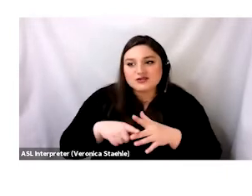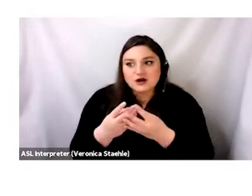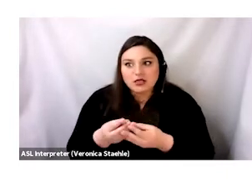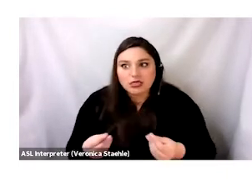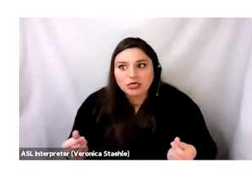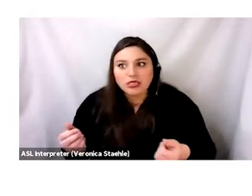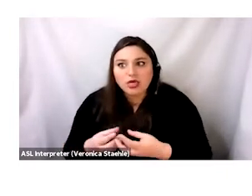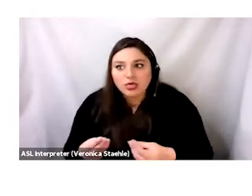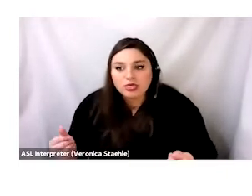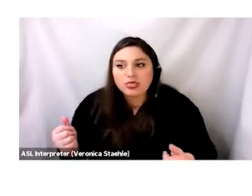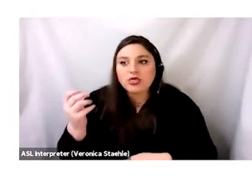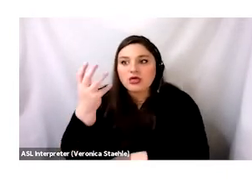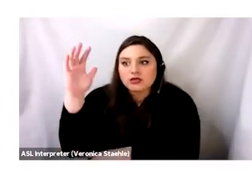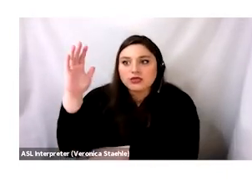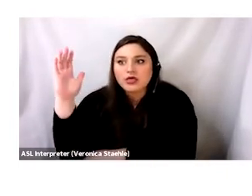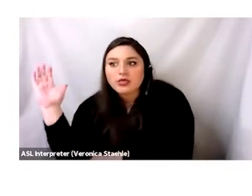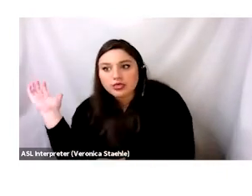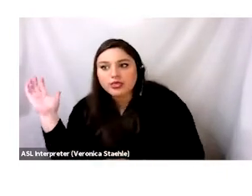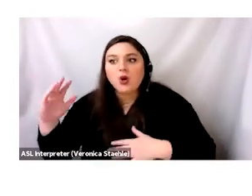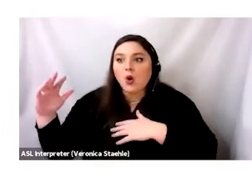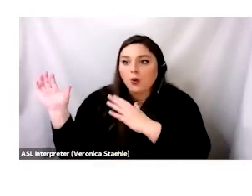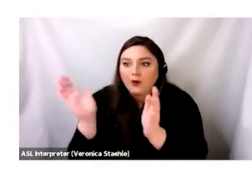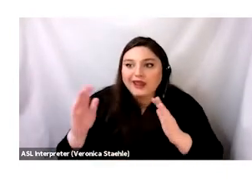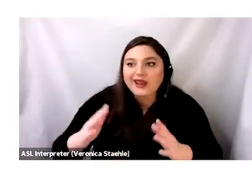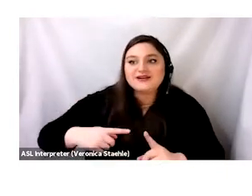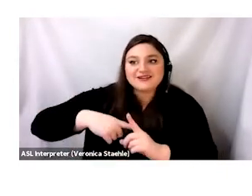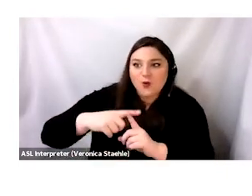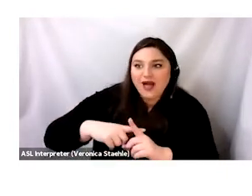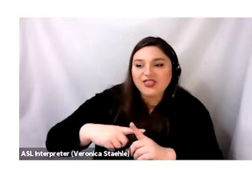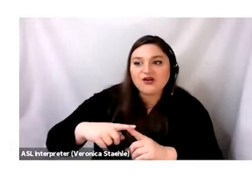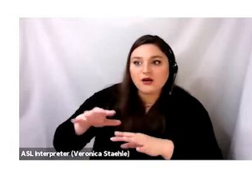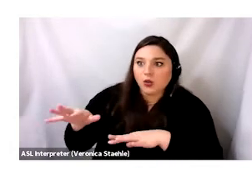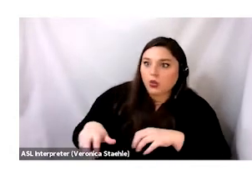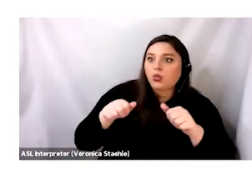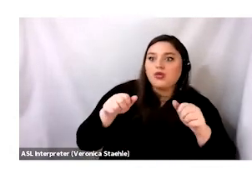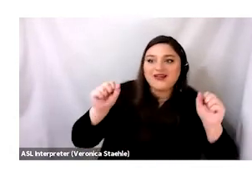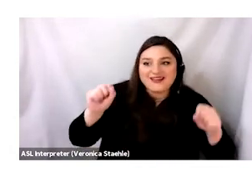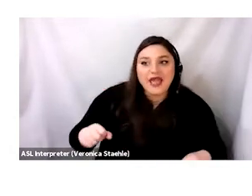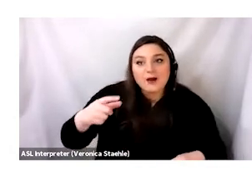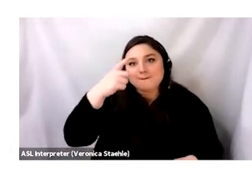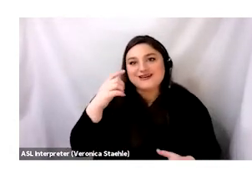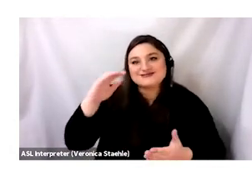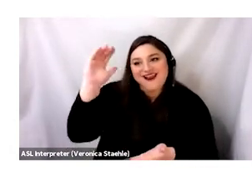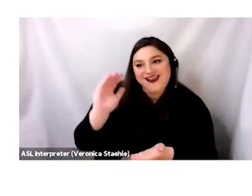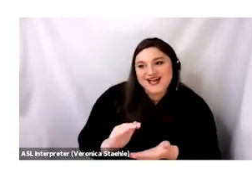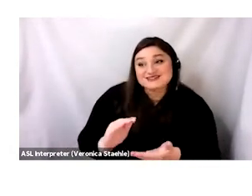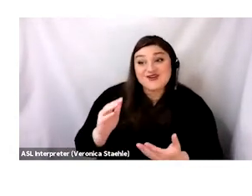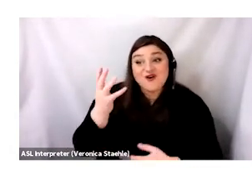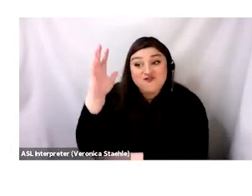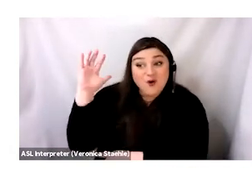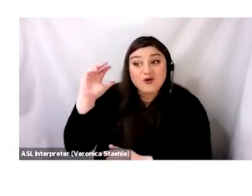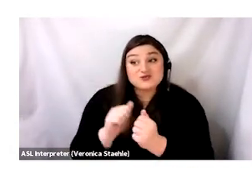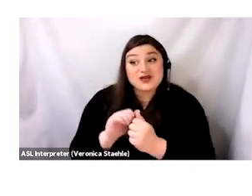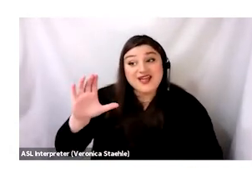led to the destabilization of the climate as we see it today, because there were less plants and forests sequestering carbon. So there's really